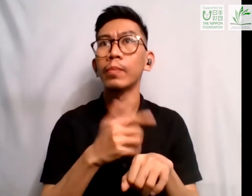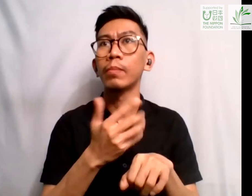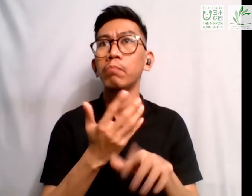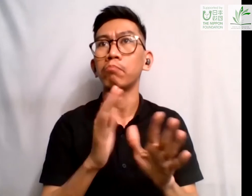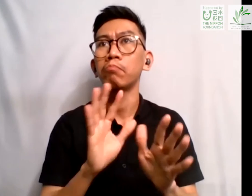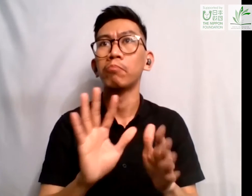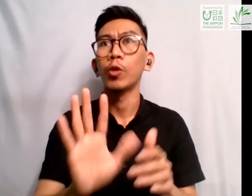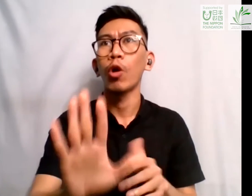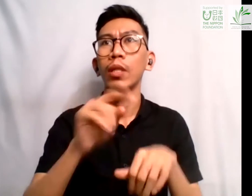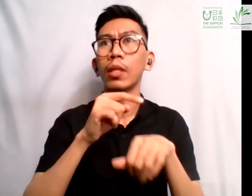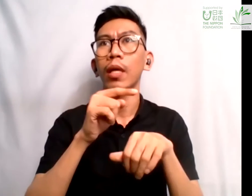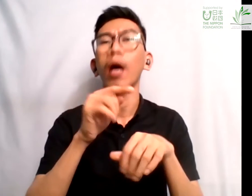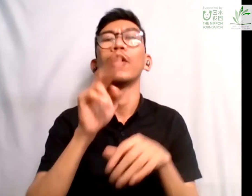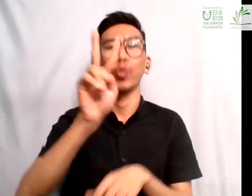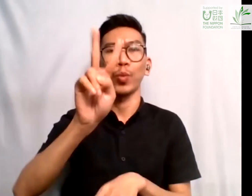2 o'clock, right?